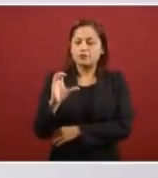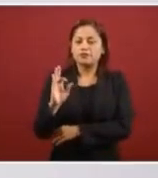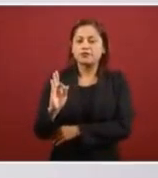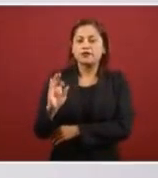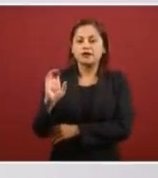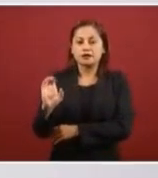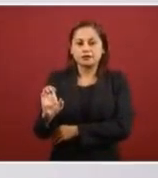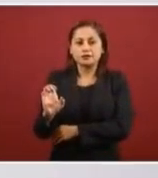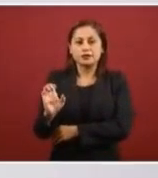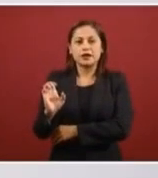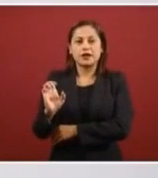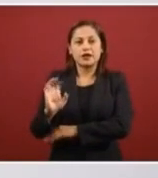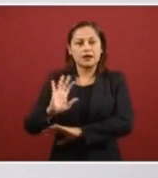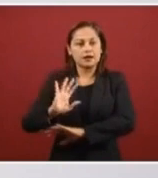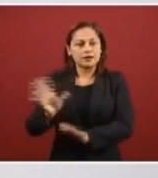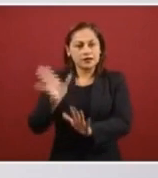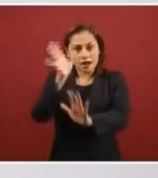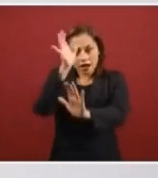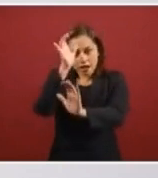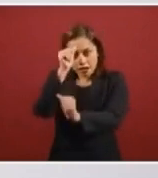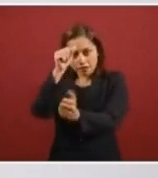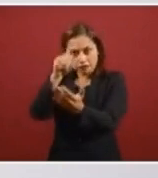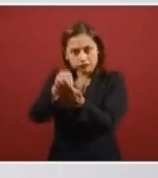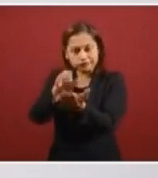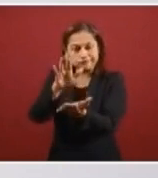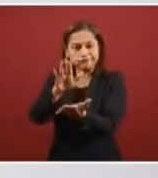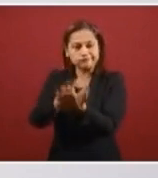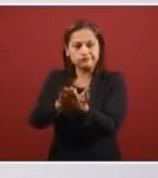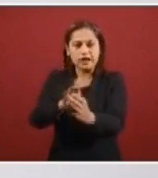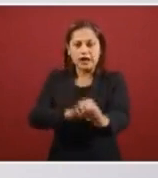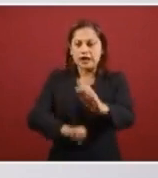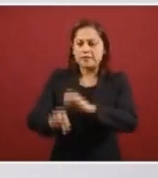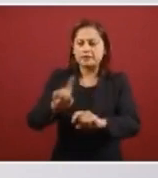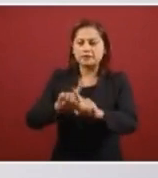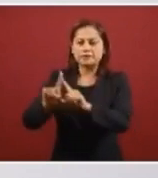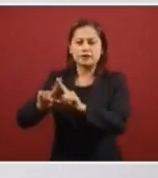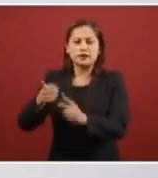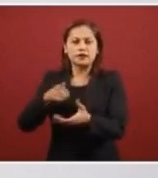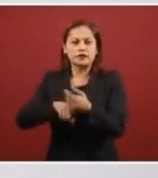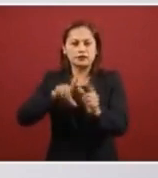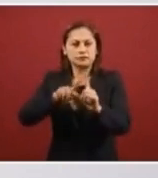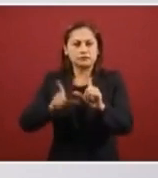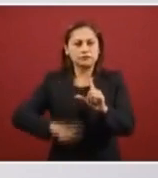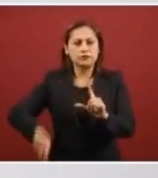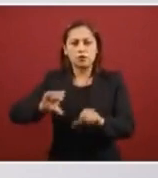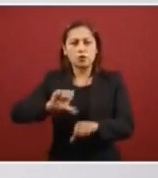Commission of electricity came to an agreement with the companies